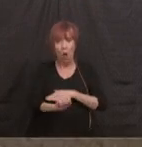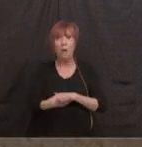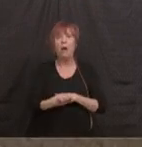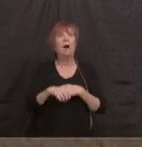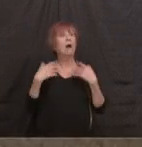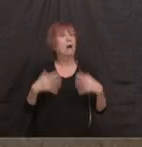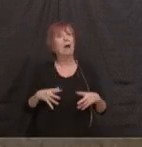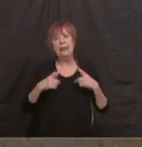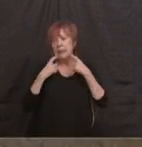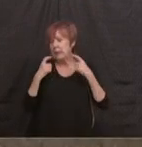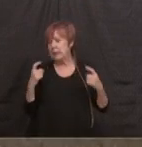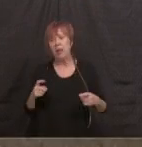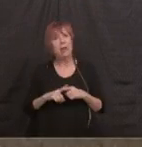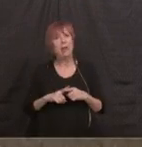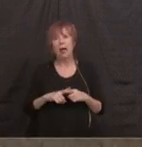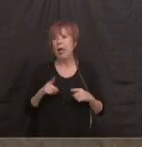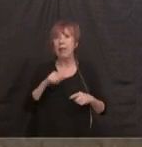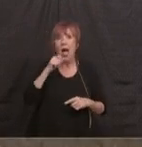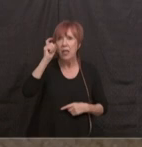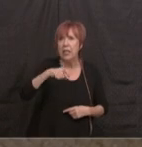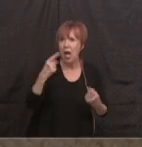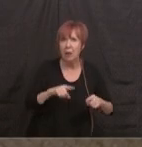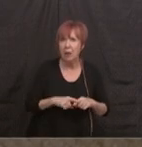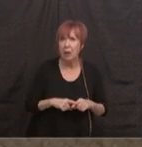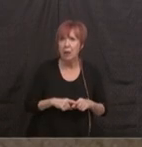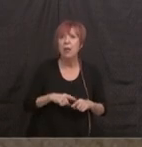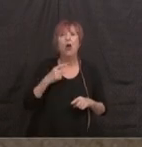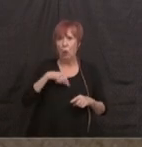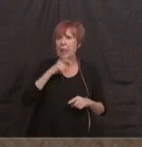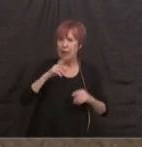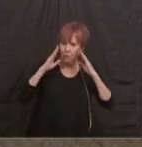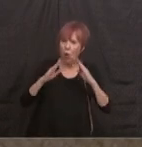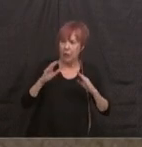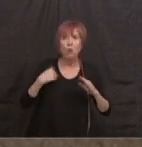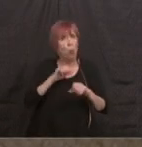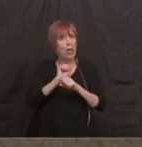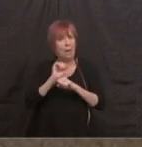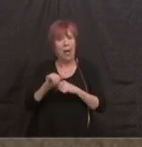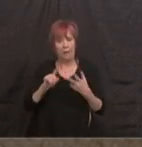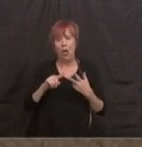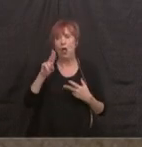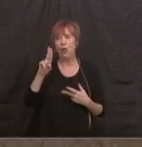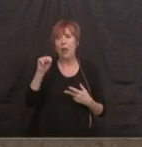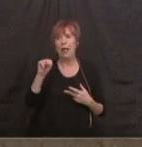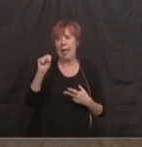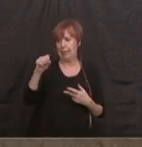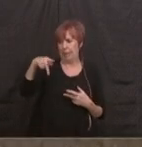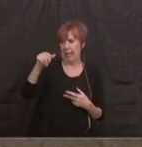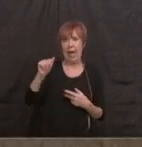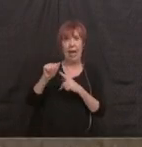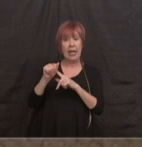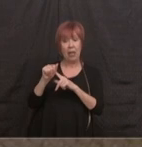and absolutely indefensible and completely unnecessary. But that's another area that we're all working on. UNFPA, a big part of the UN, is